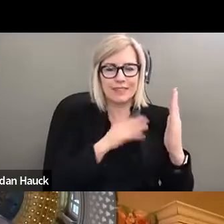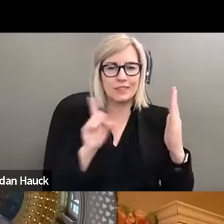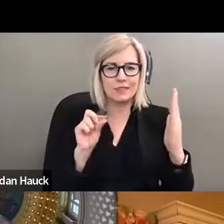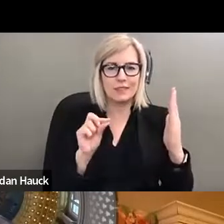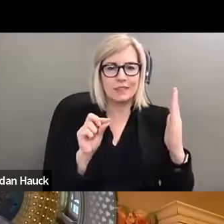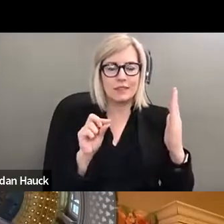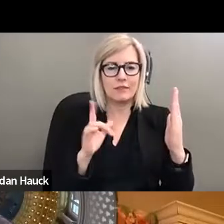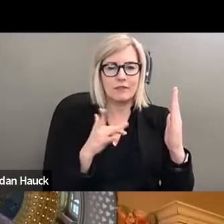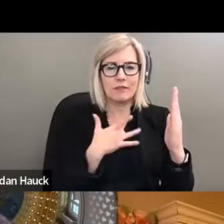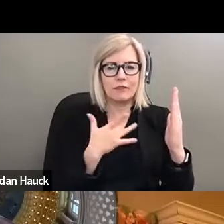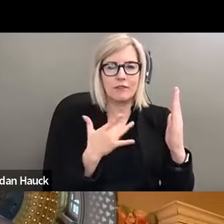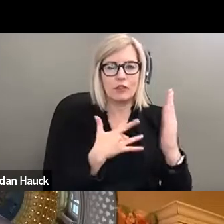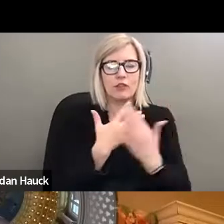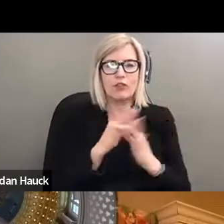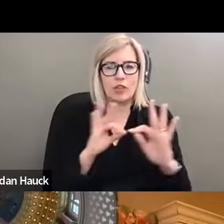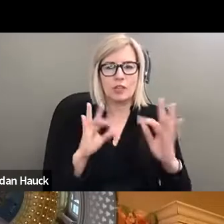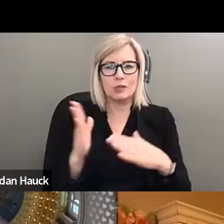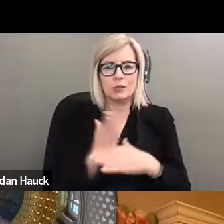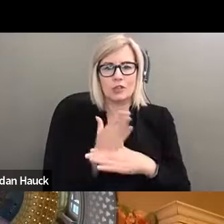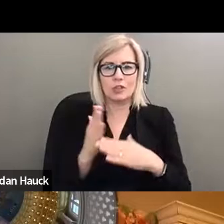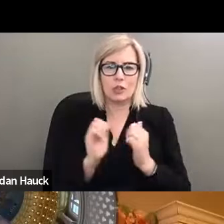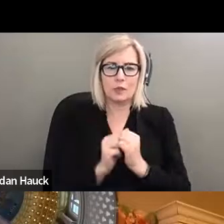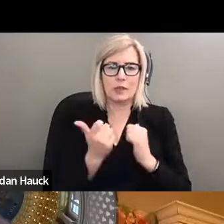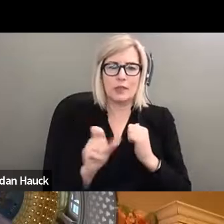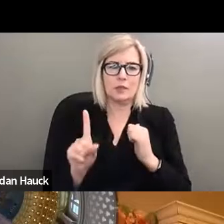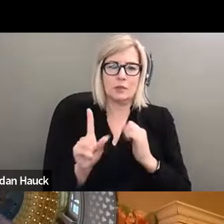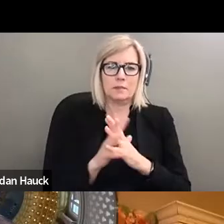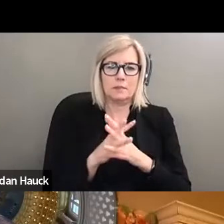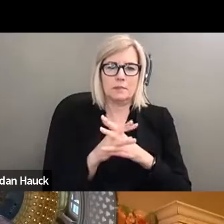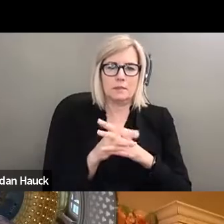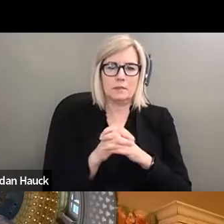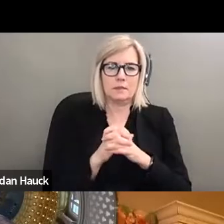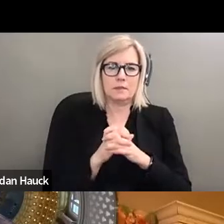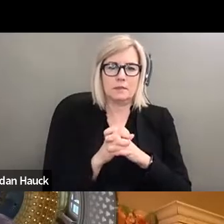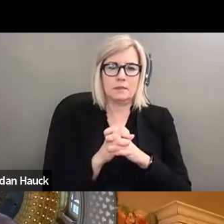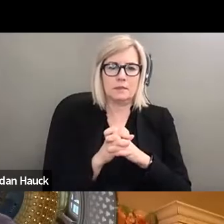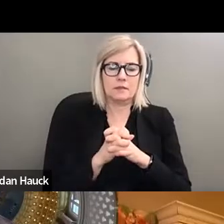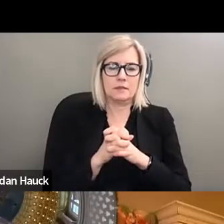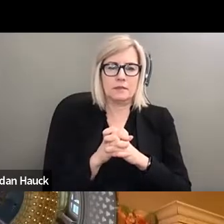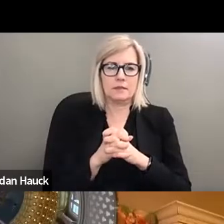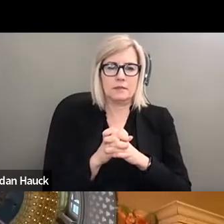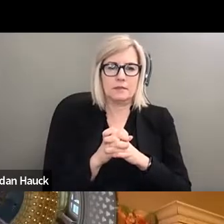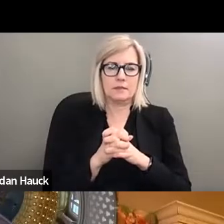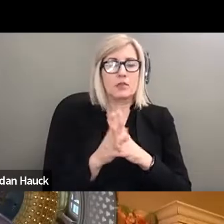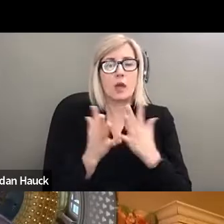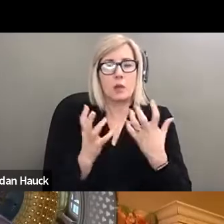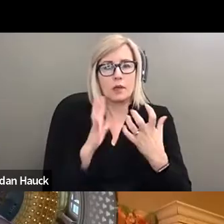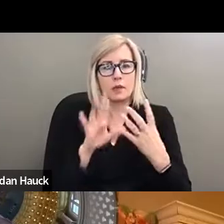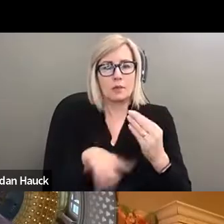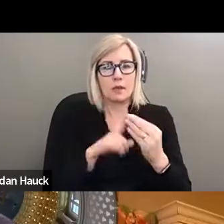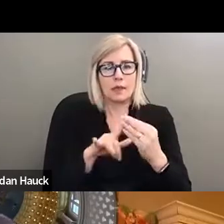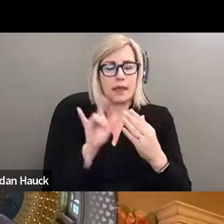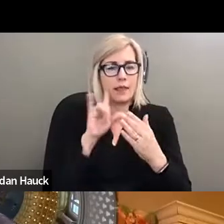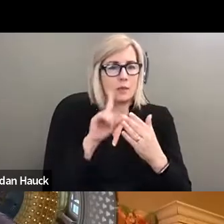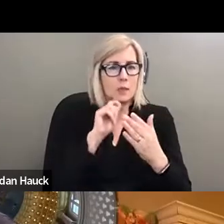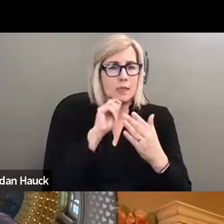feel free to share it with anybody. So I just wanted to kind of talk about that. I thought it was really